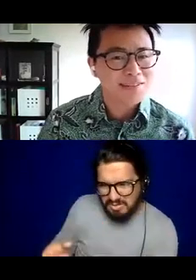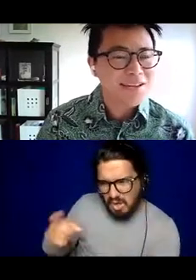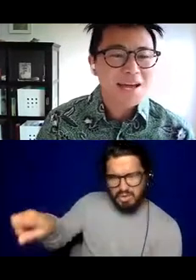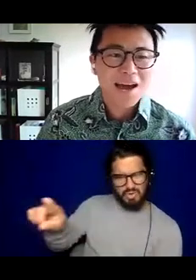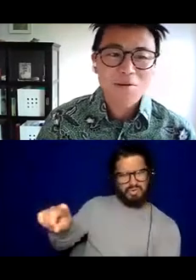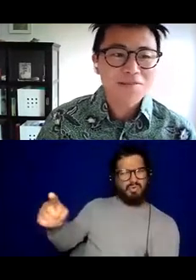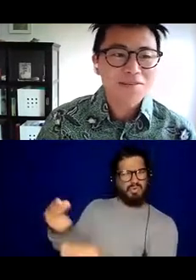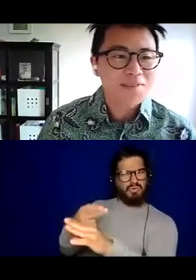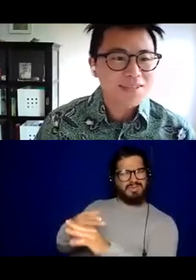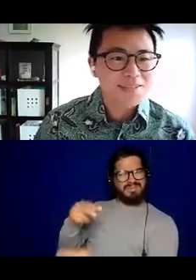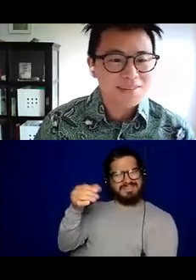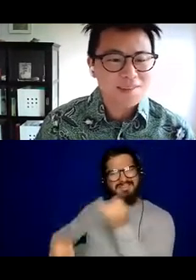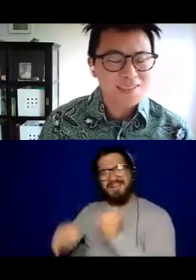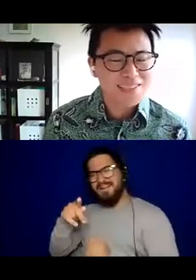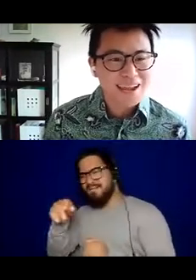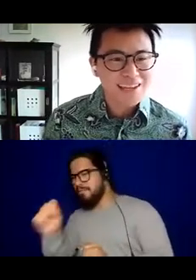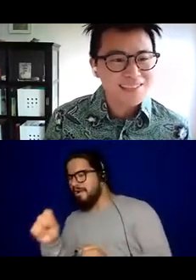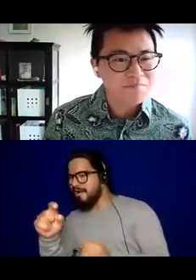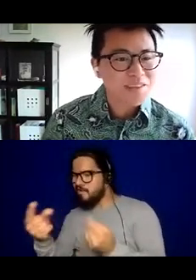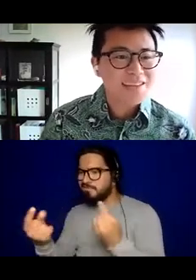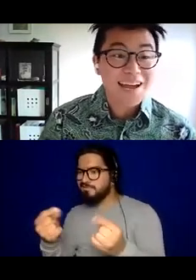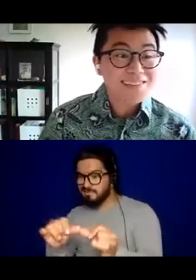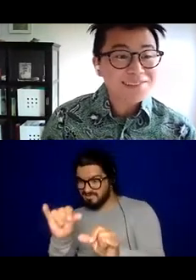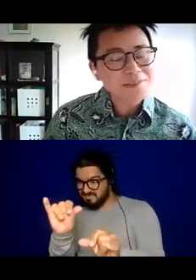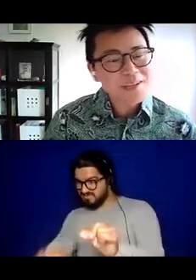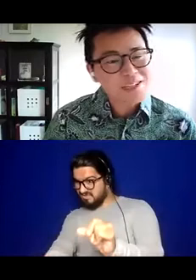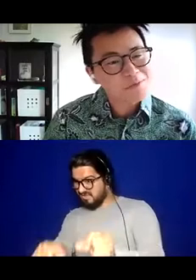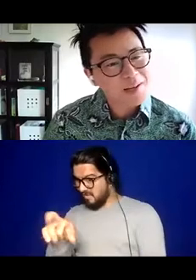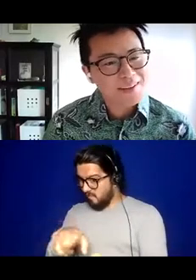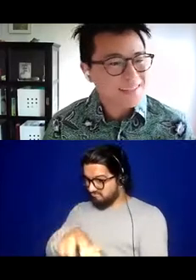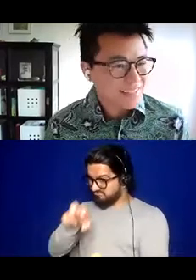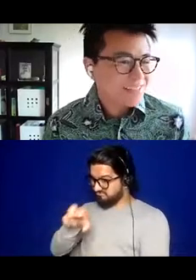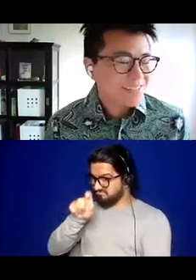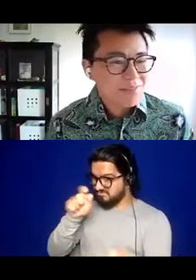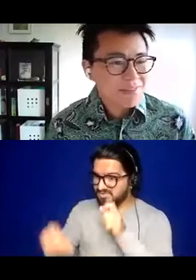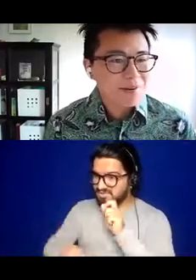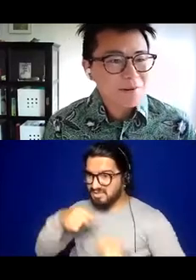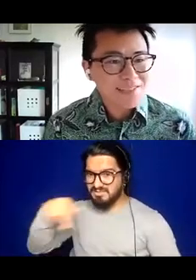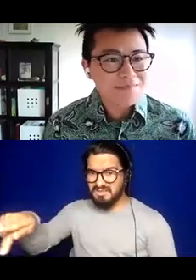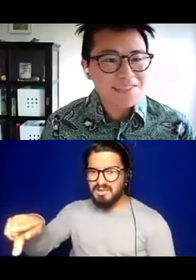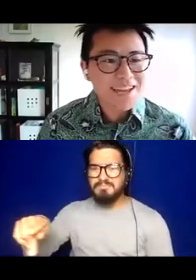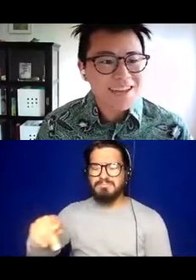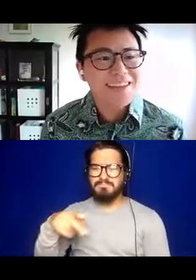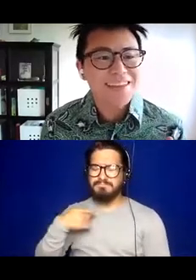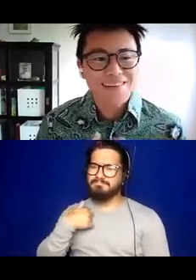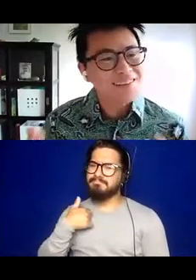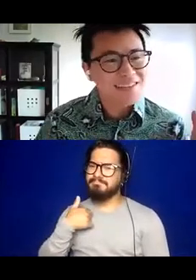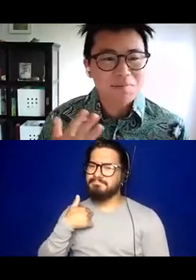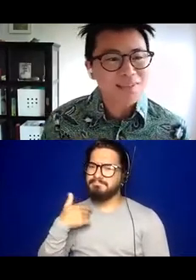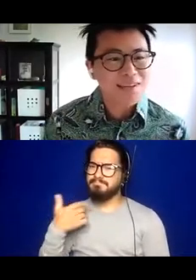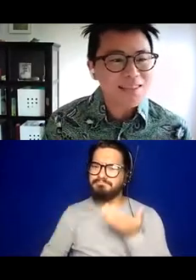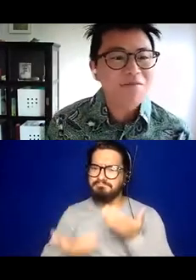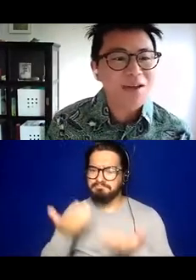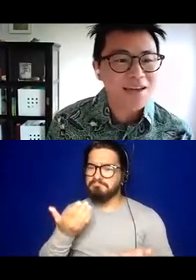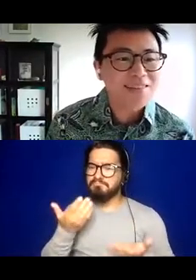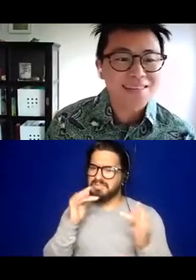LastPass? And how are you dealing with this? Are you going to stay? It's a hassle to switch, but seems a little bit worrisome to stay, and keeping